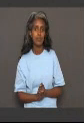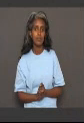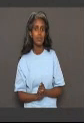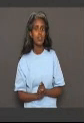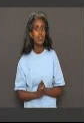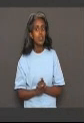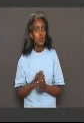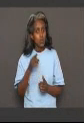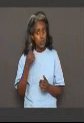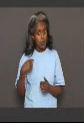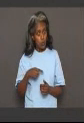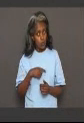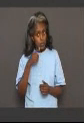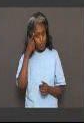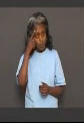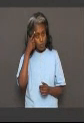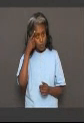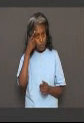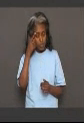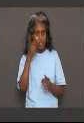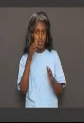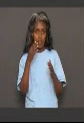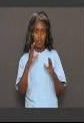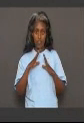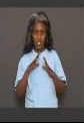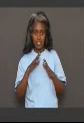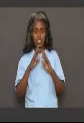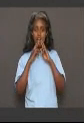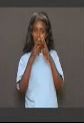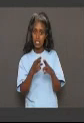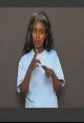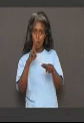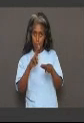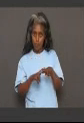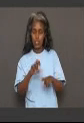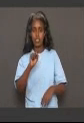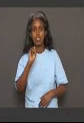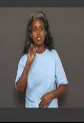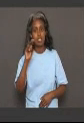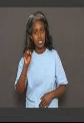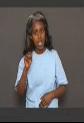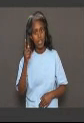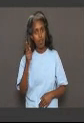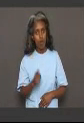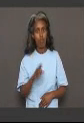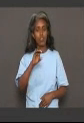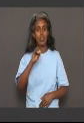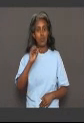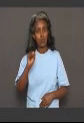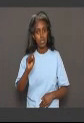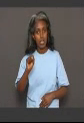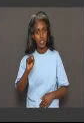Where we would normally find the answer by putting the sine over the